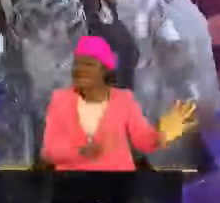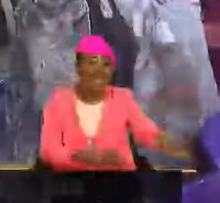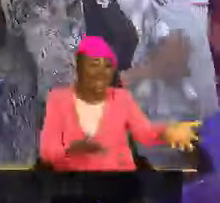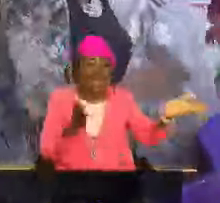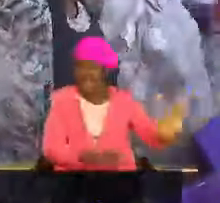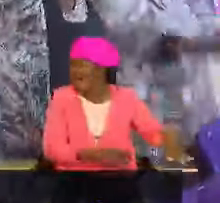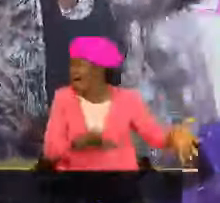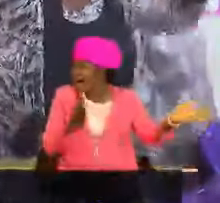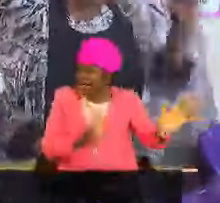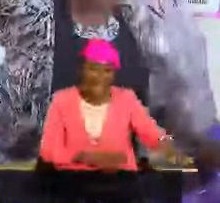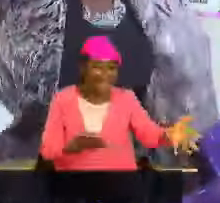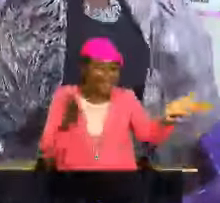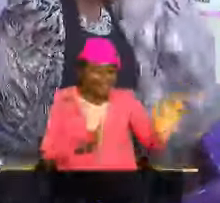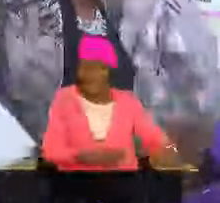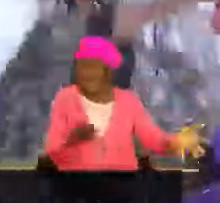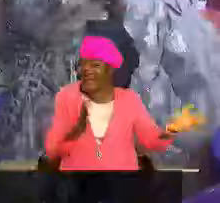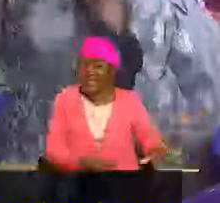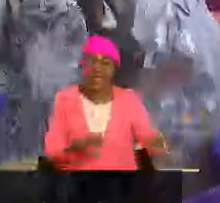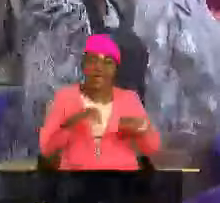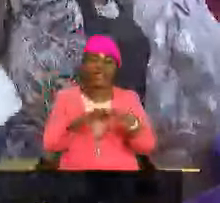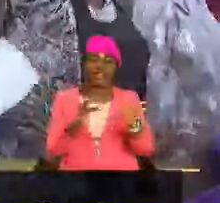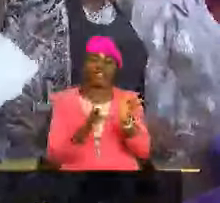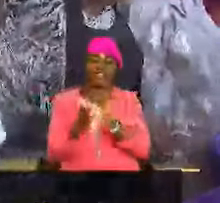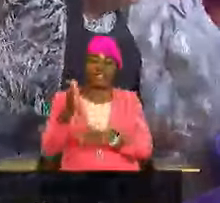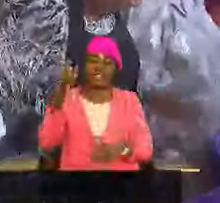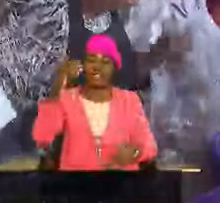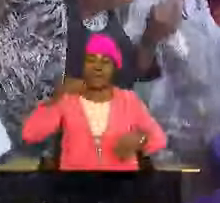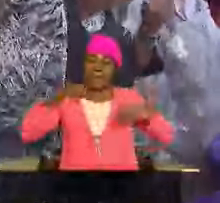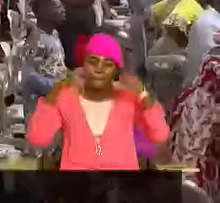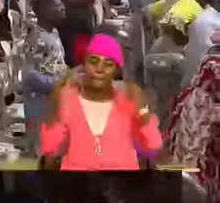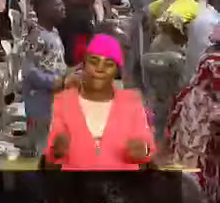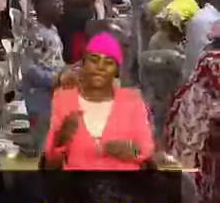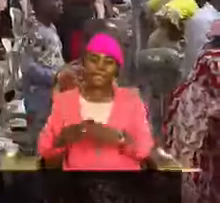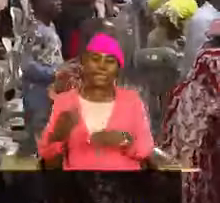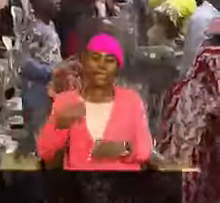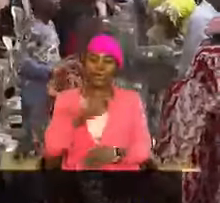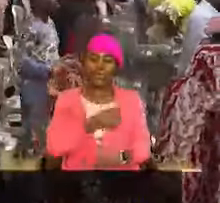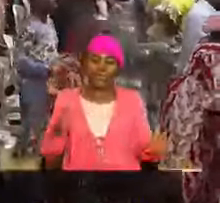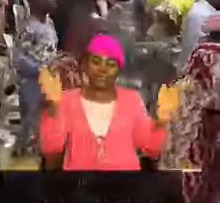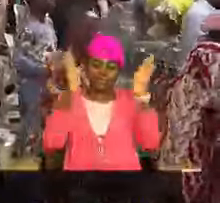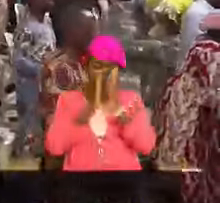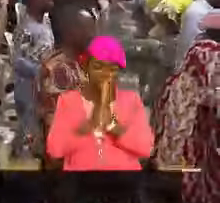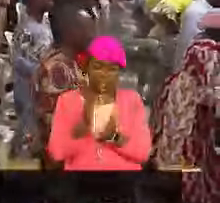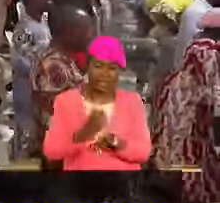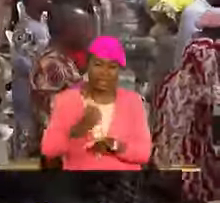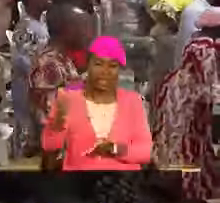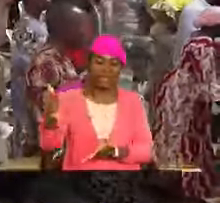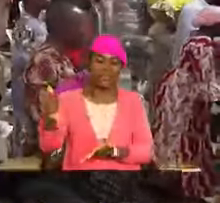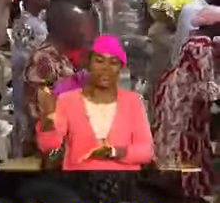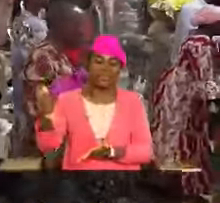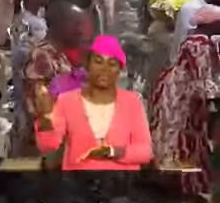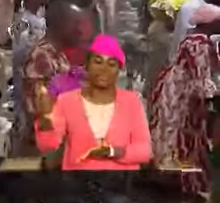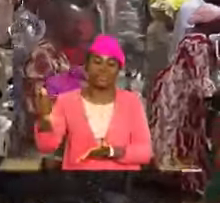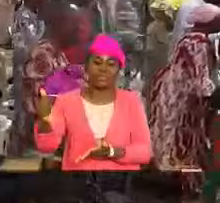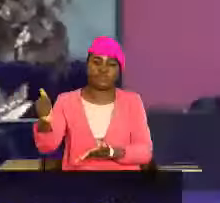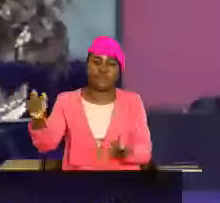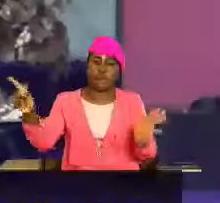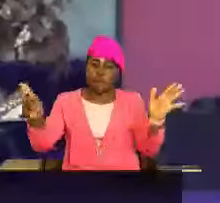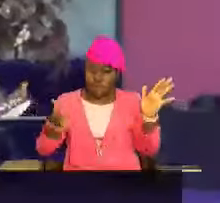Jesus in Jesus mighty name we pray